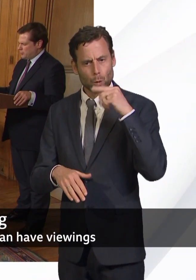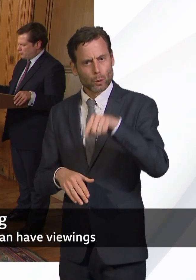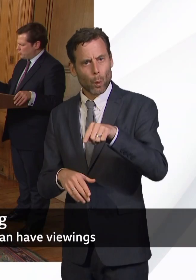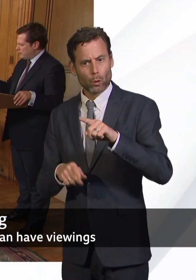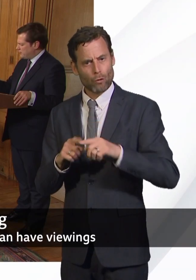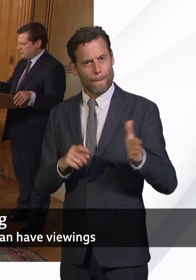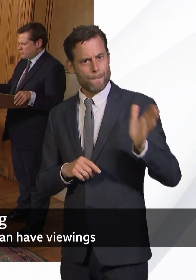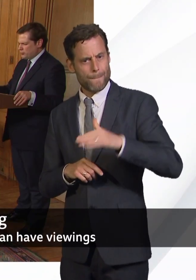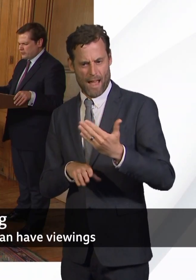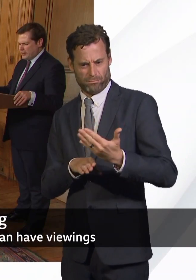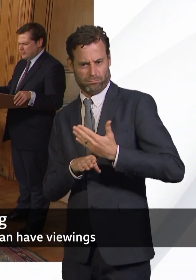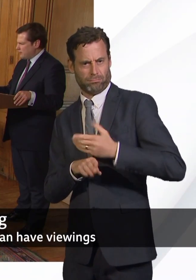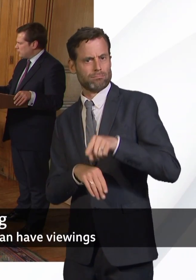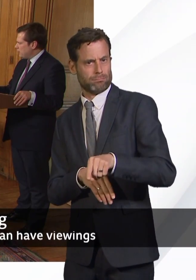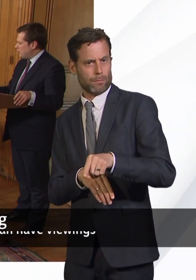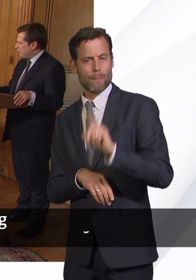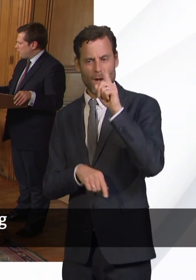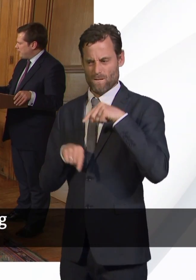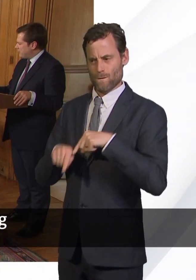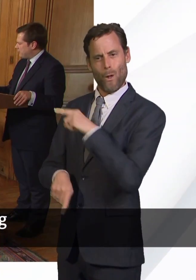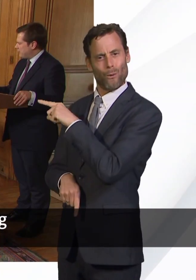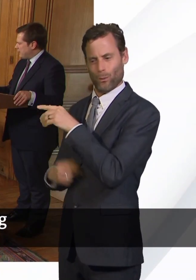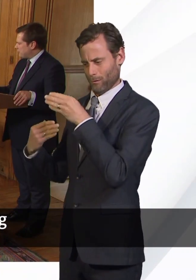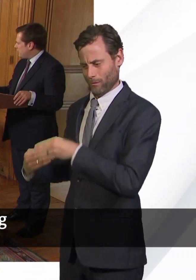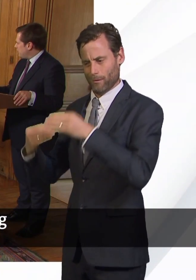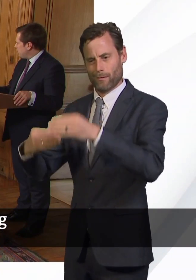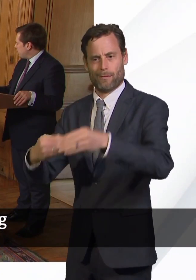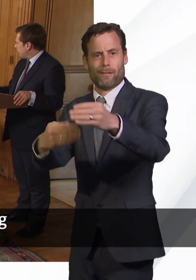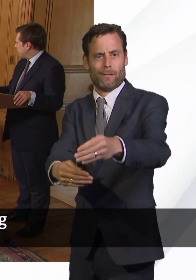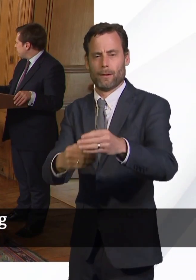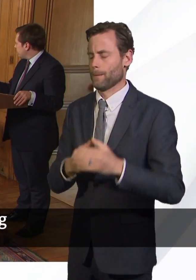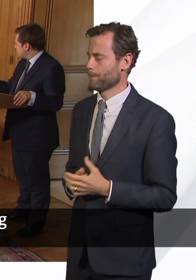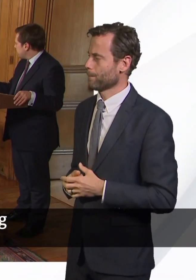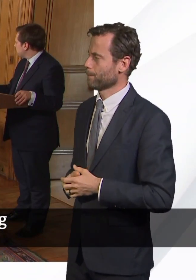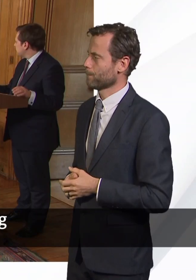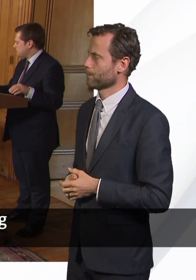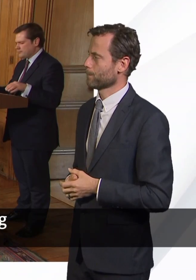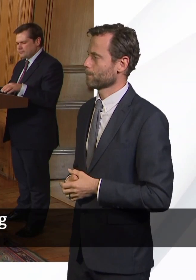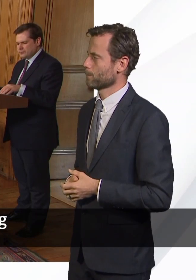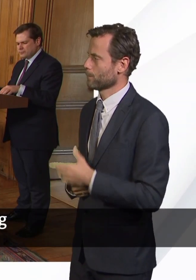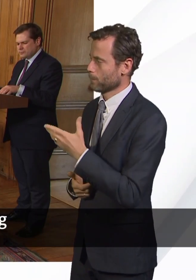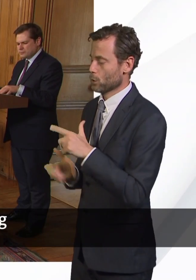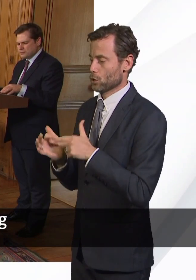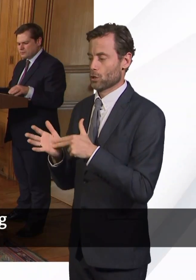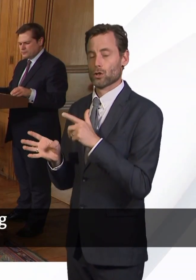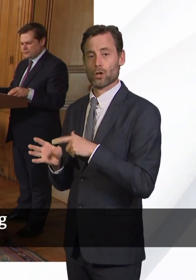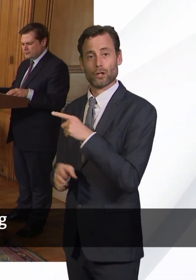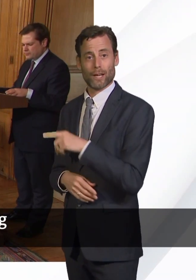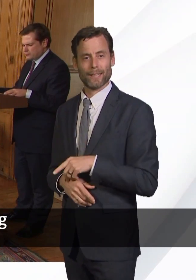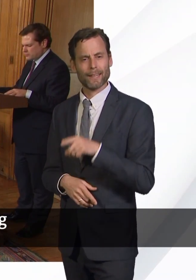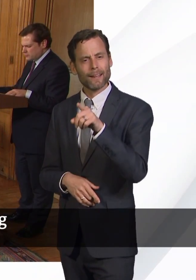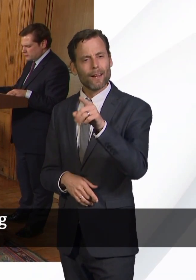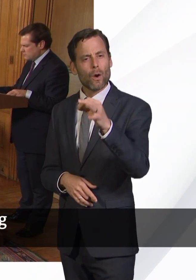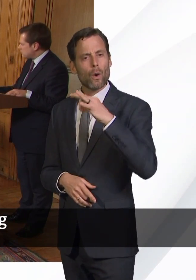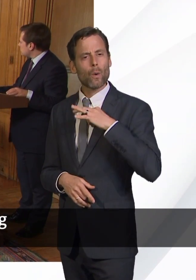quickly as possible towards the timetable that the Prime Minister set out at the weekend. Jenny. Thank you. So I think you're referring